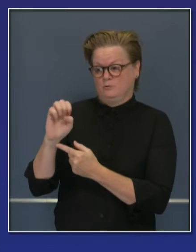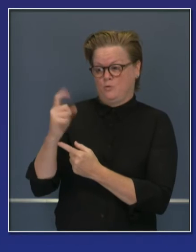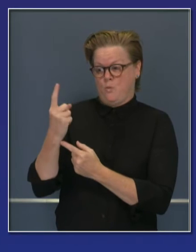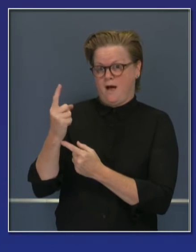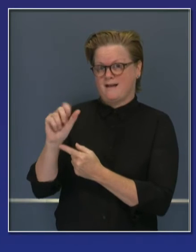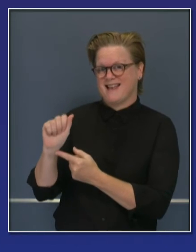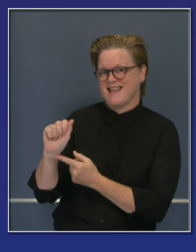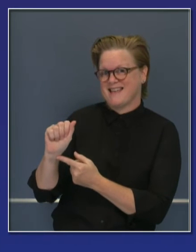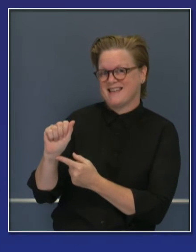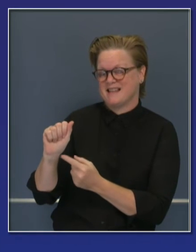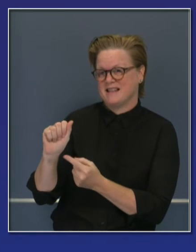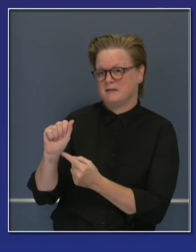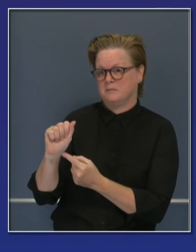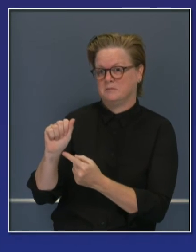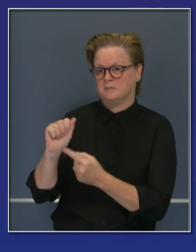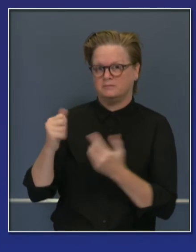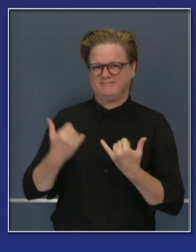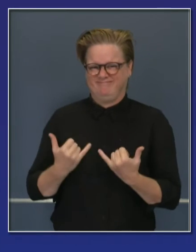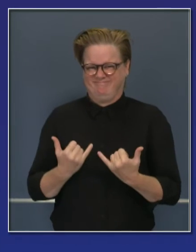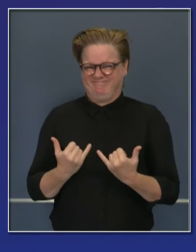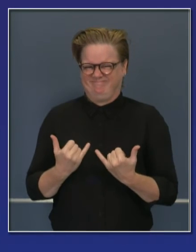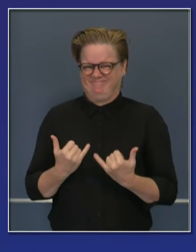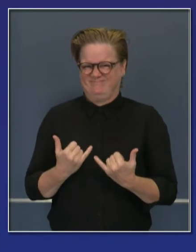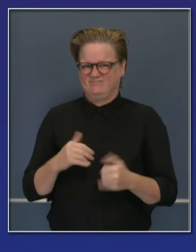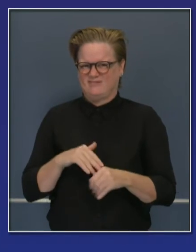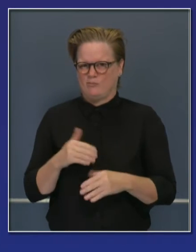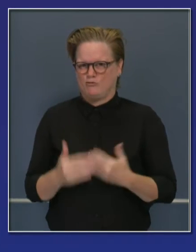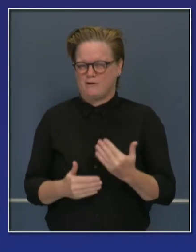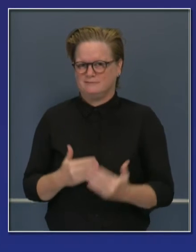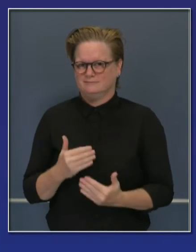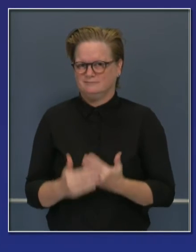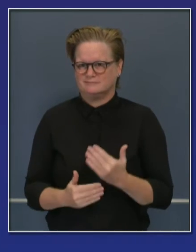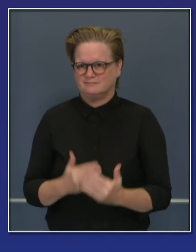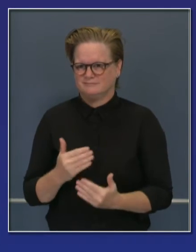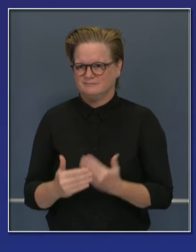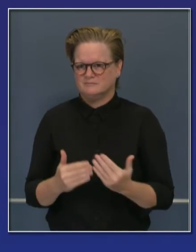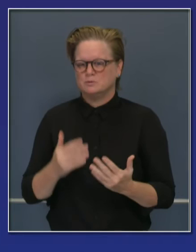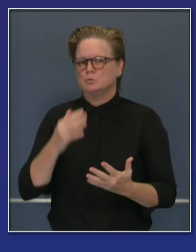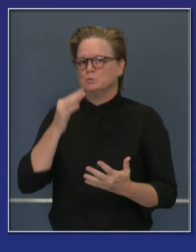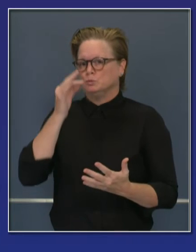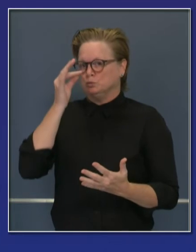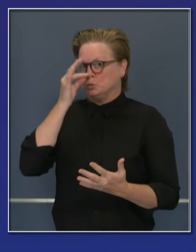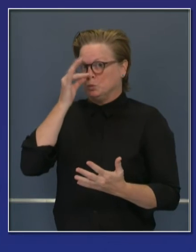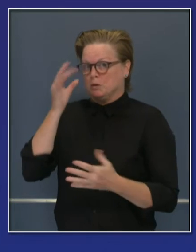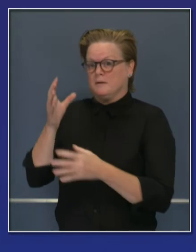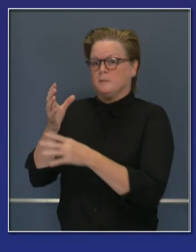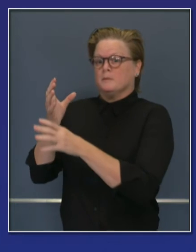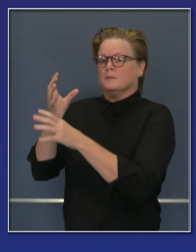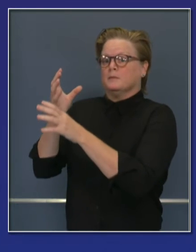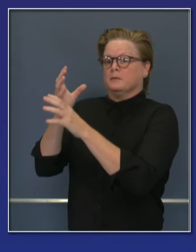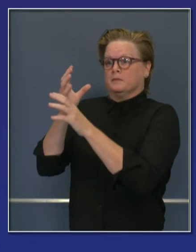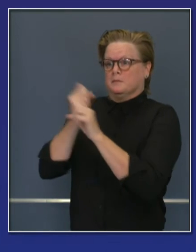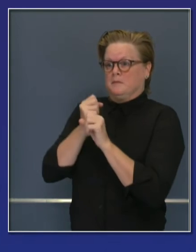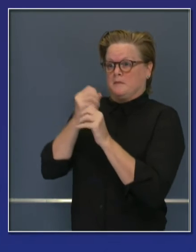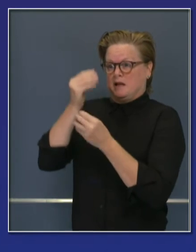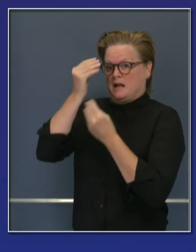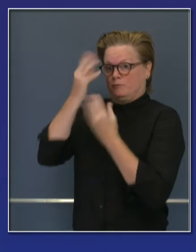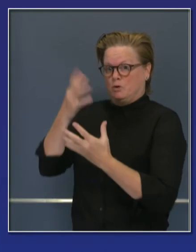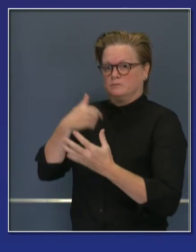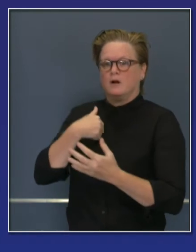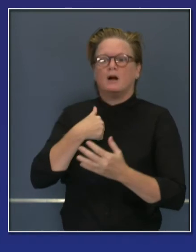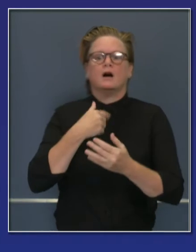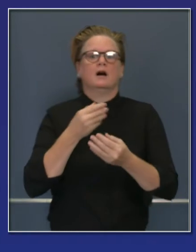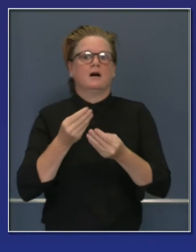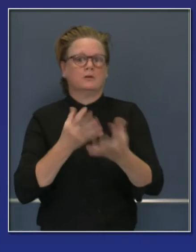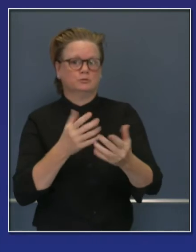along the way and will be provided to our community advisory committee as soon as the end of this month.